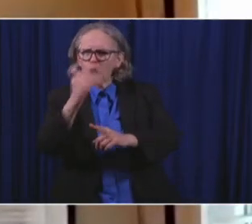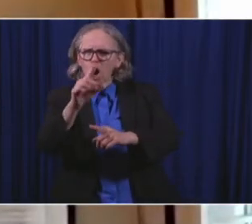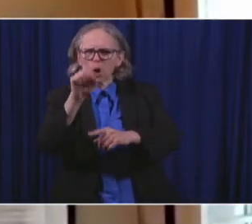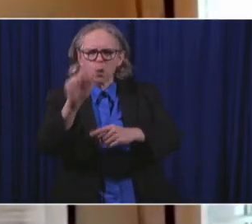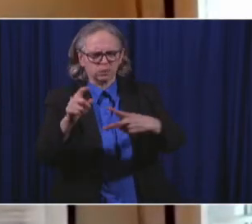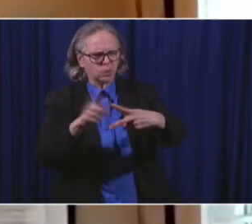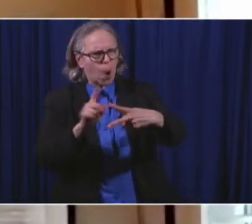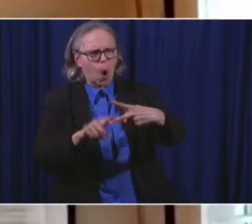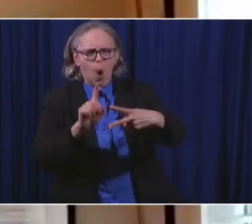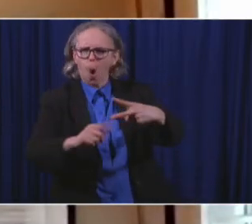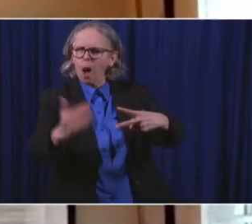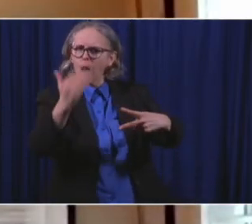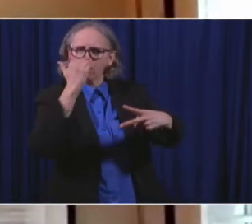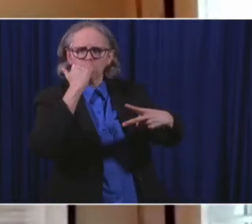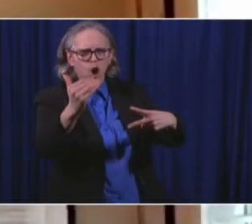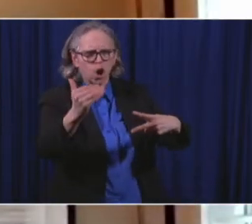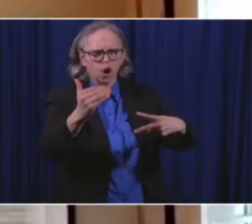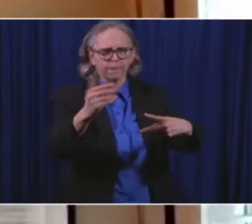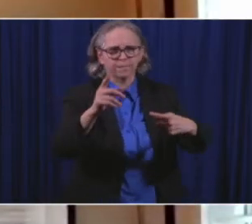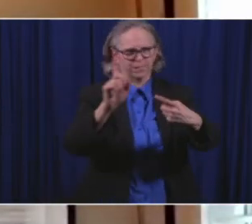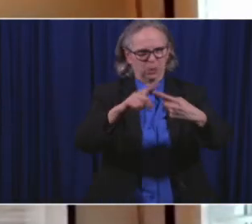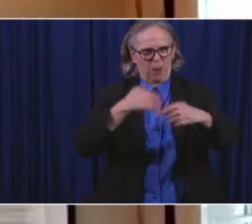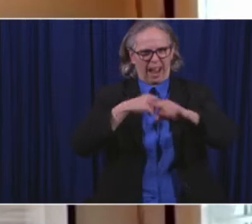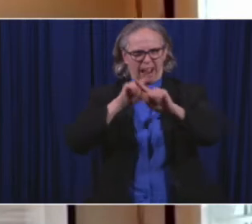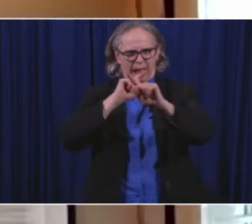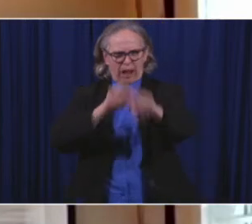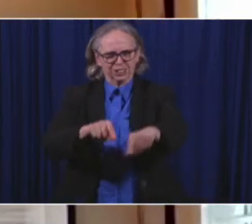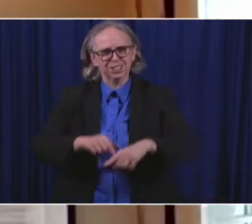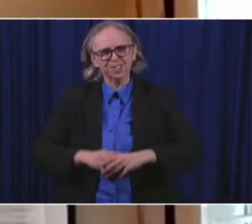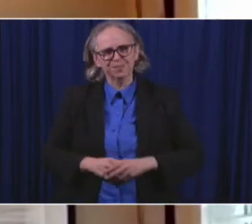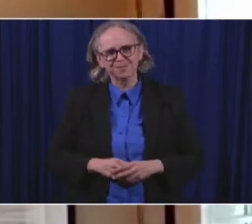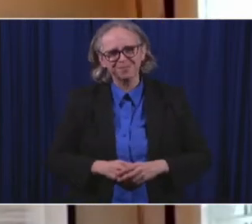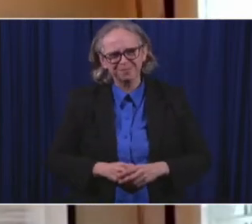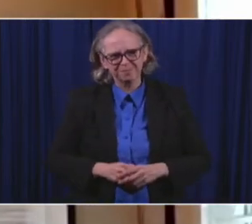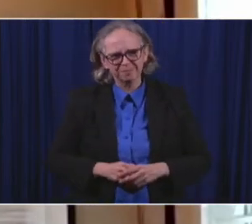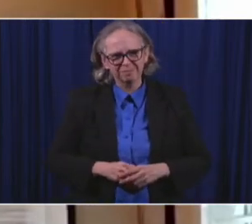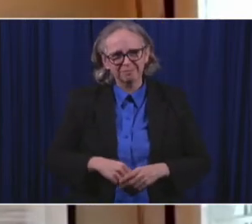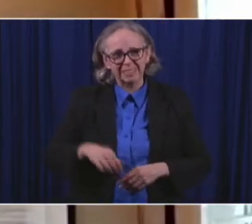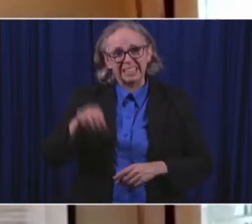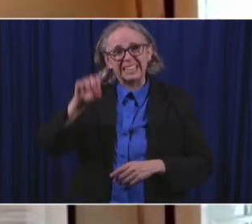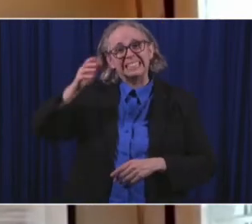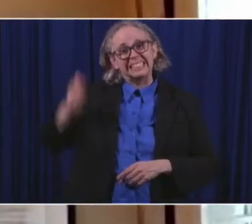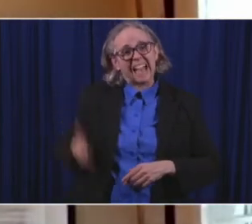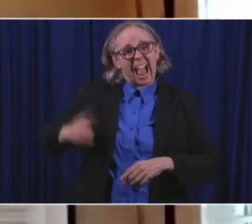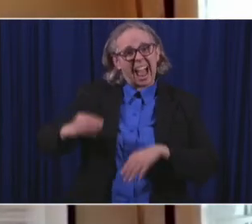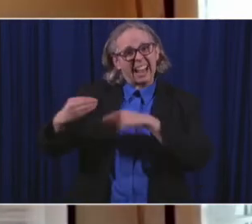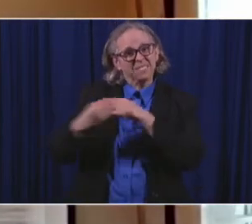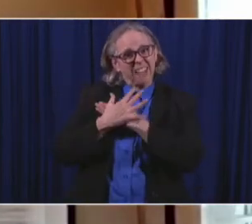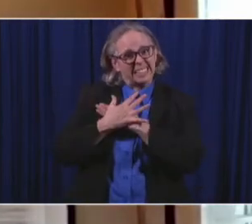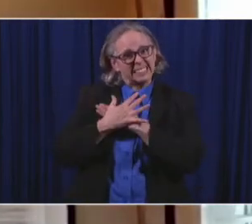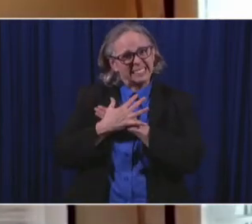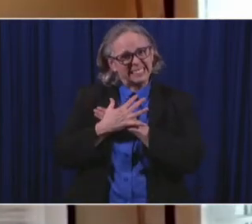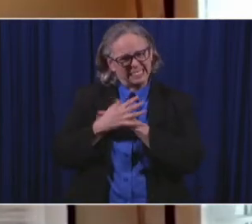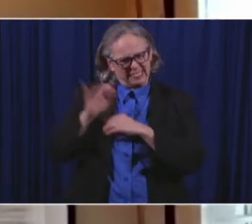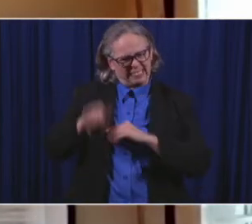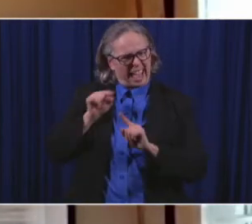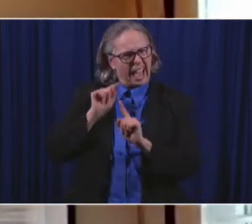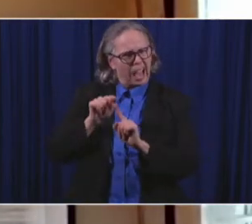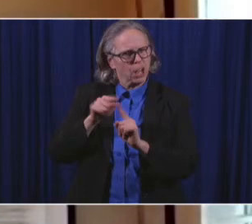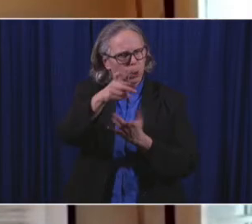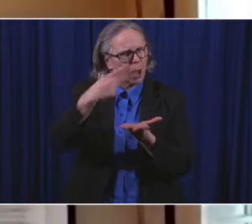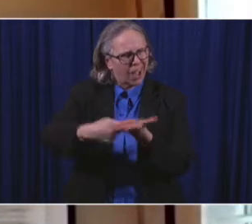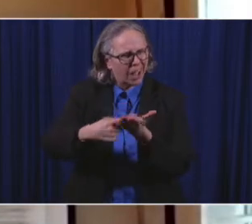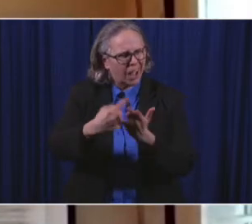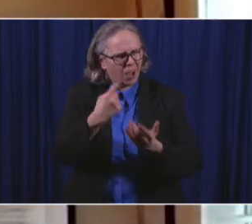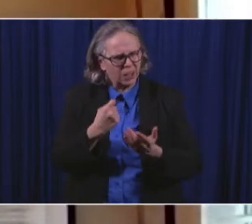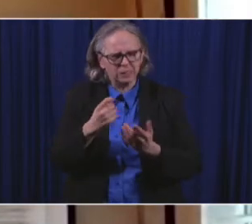the first question is, what about the side effects of the vaccine? And it's very important to draw a distinction